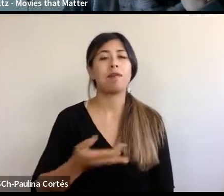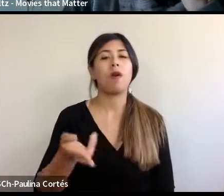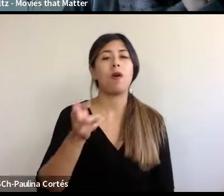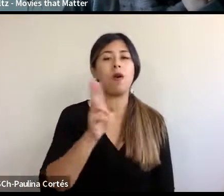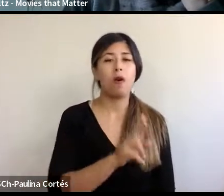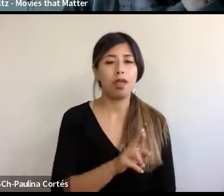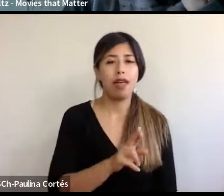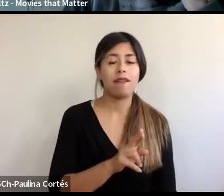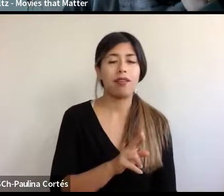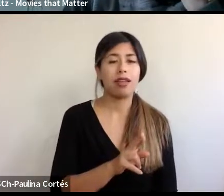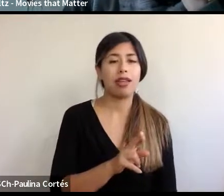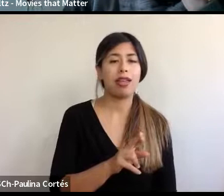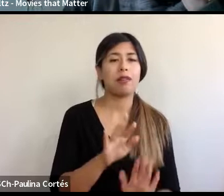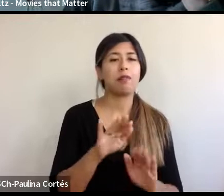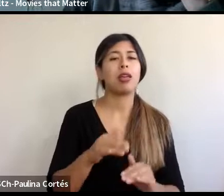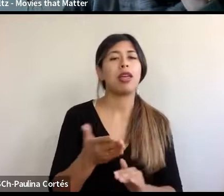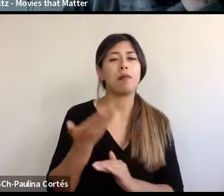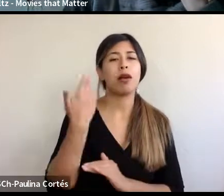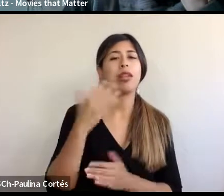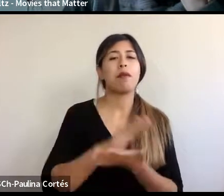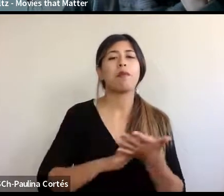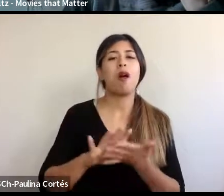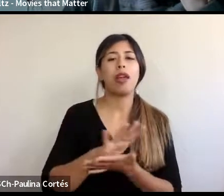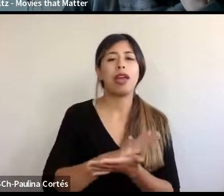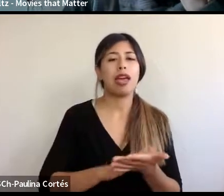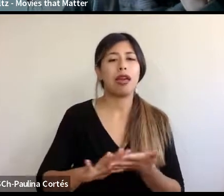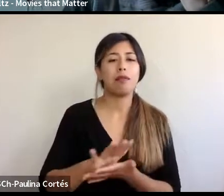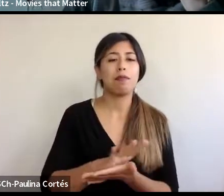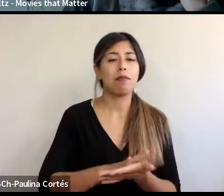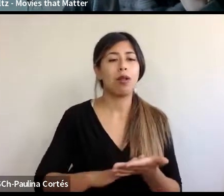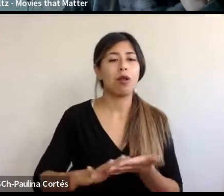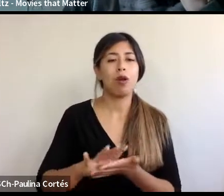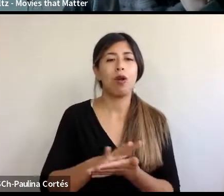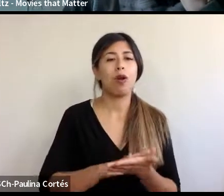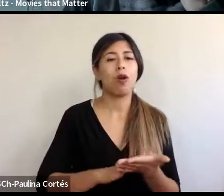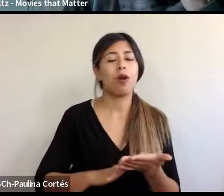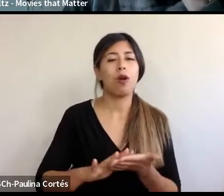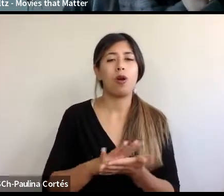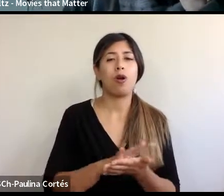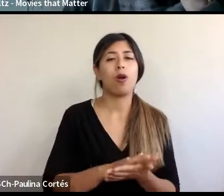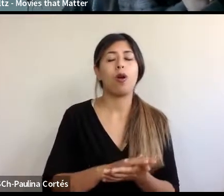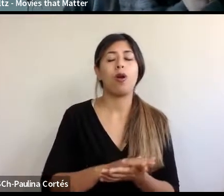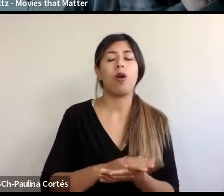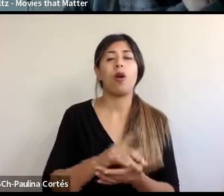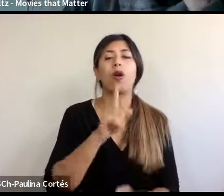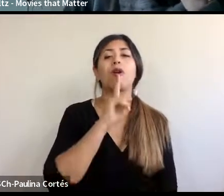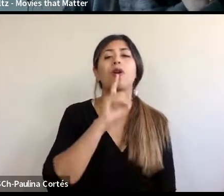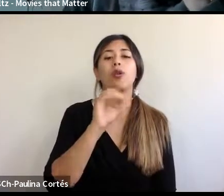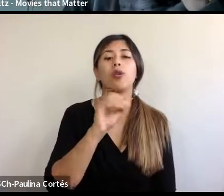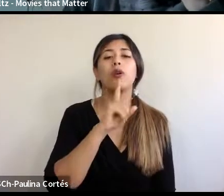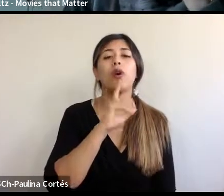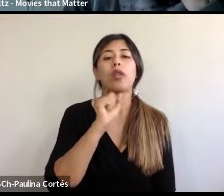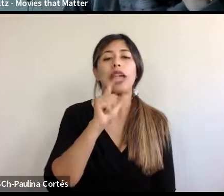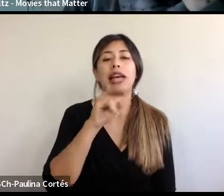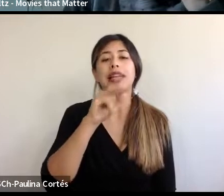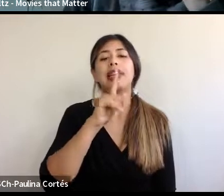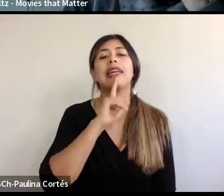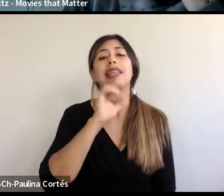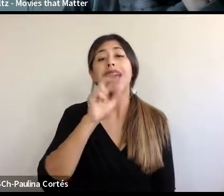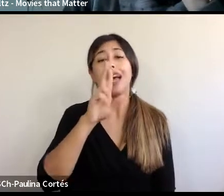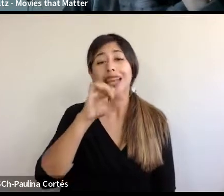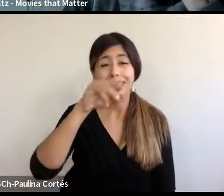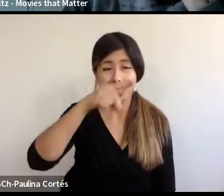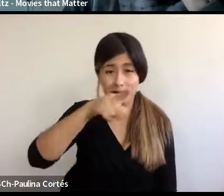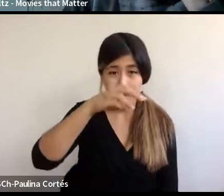regimes, and mainly on the countries where people in need works, actually. And then we will have